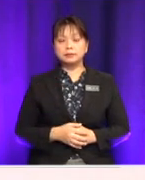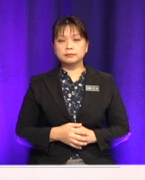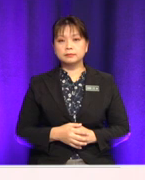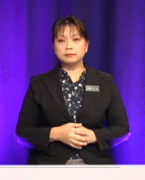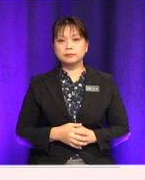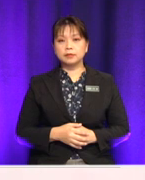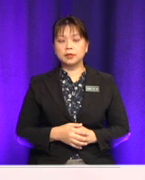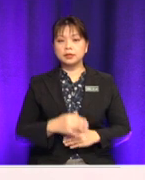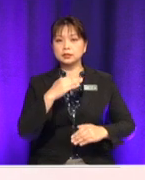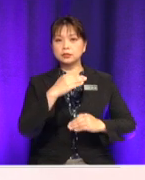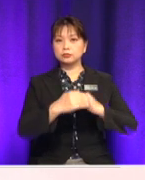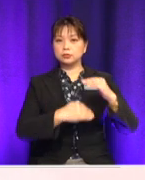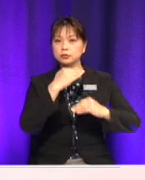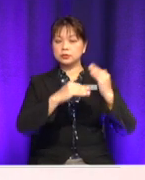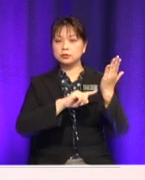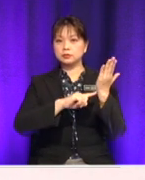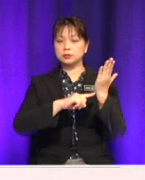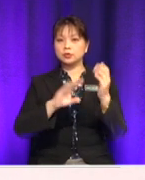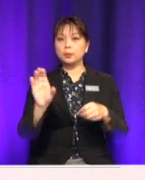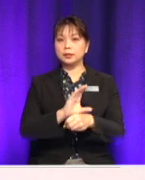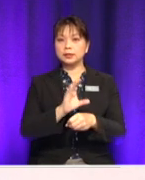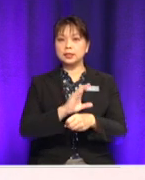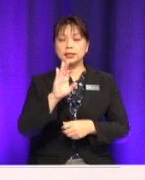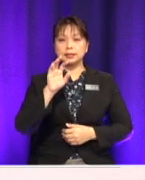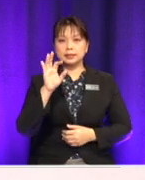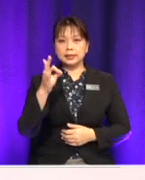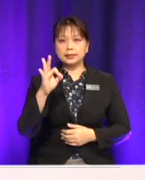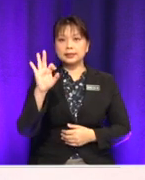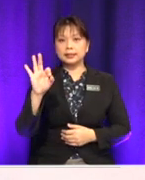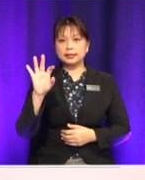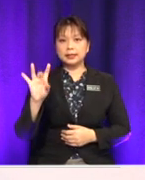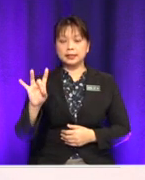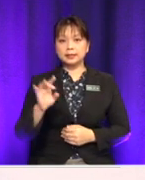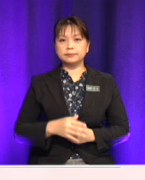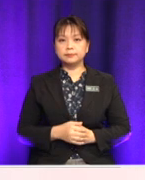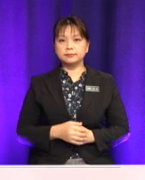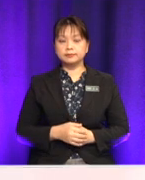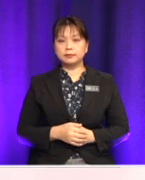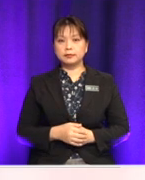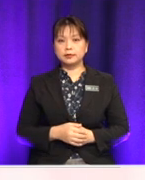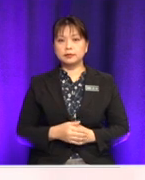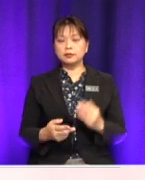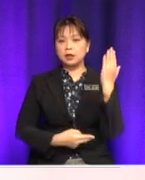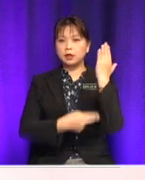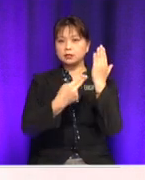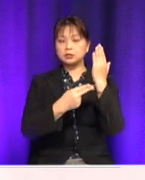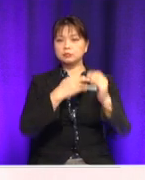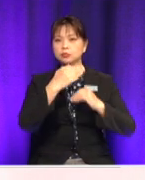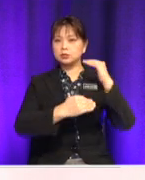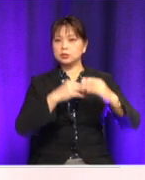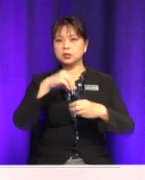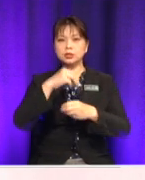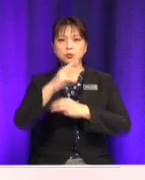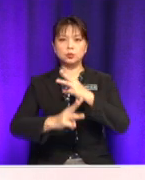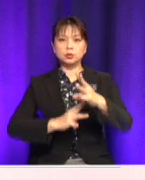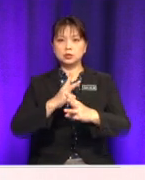Their construction was completed in 1998, and until 2004 they were the highest buildings in the world.